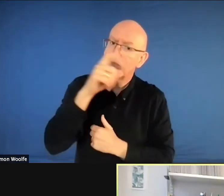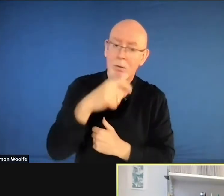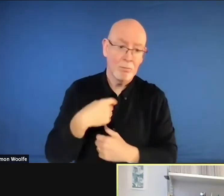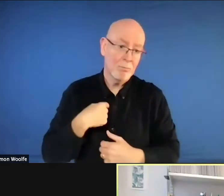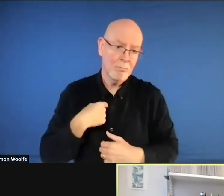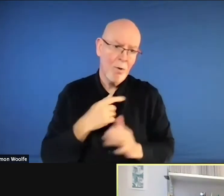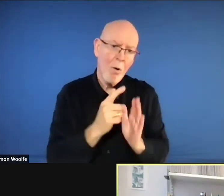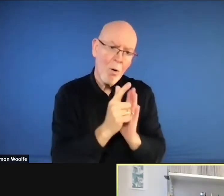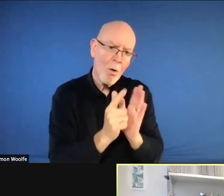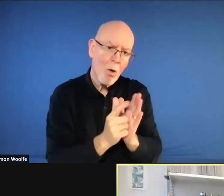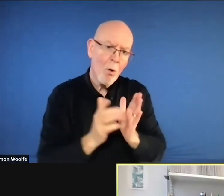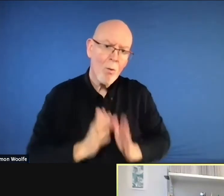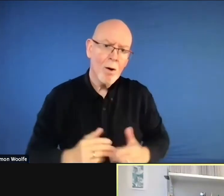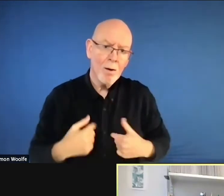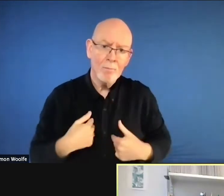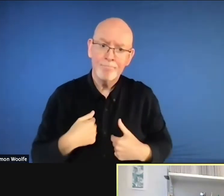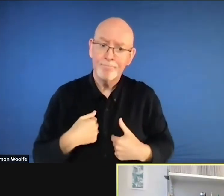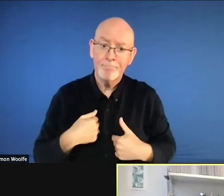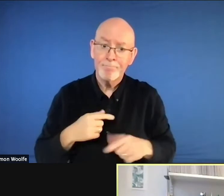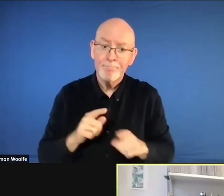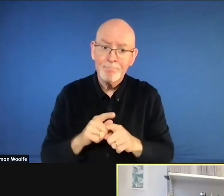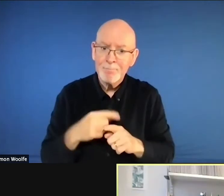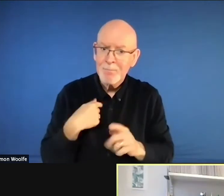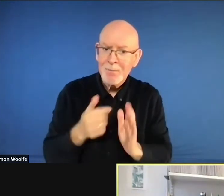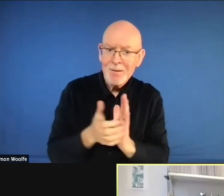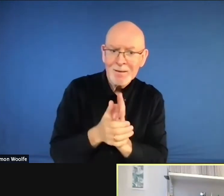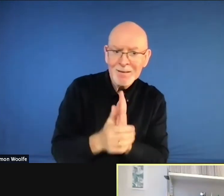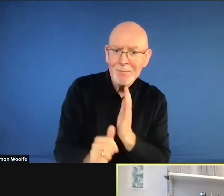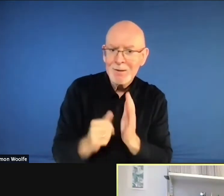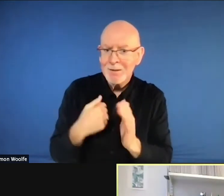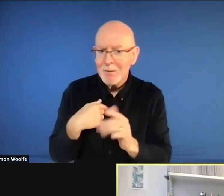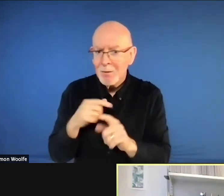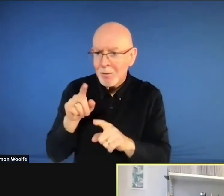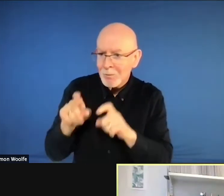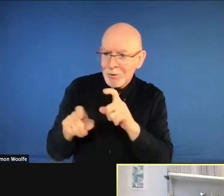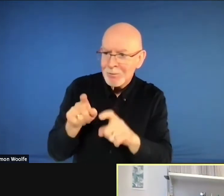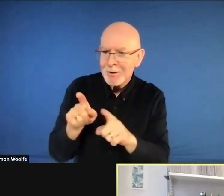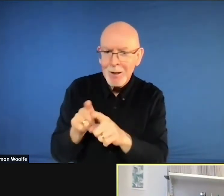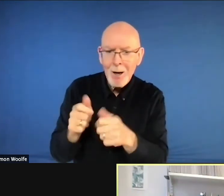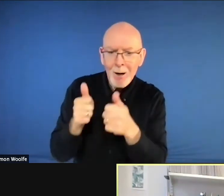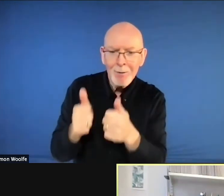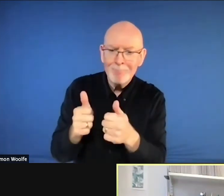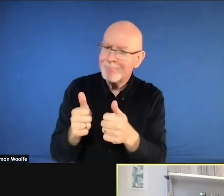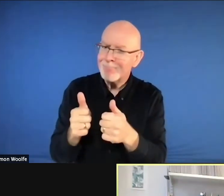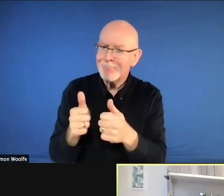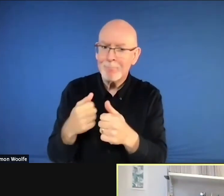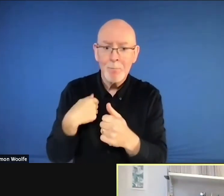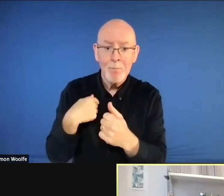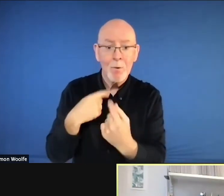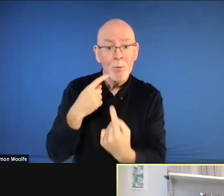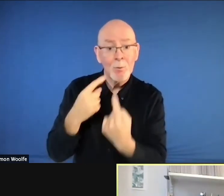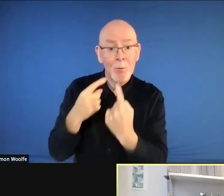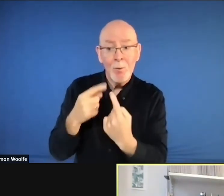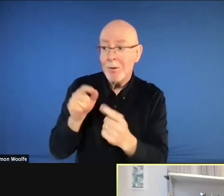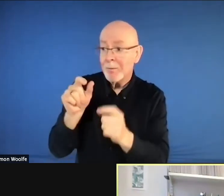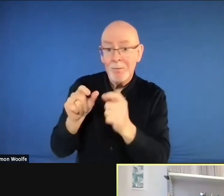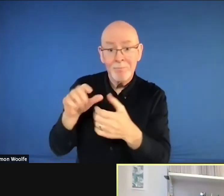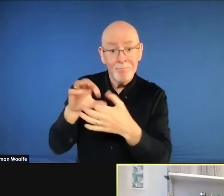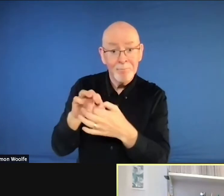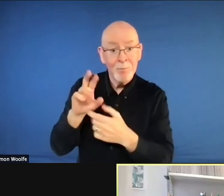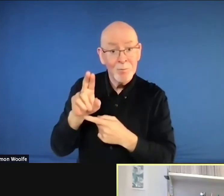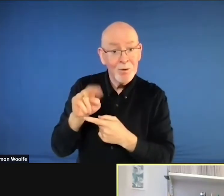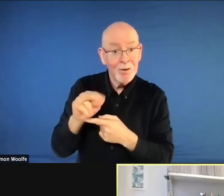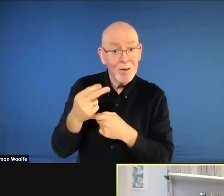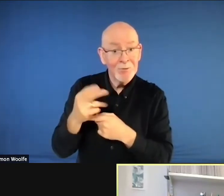Yes, before you start engaging, read up, talk to the relevant actors, and when you go